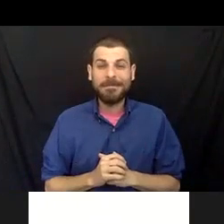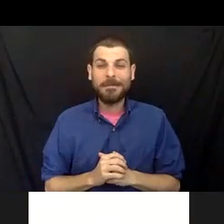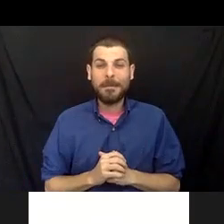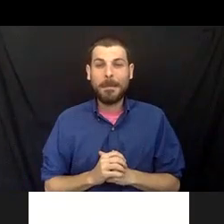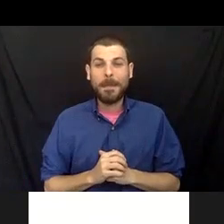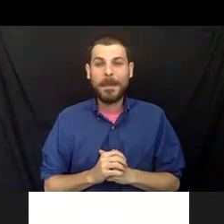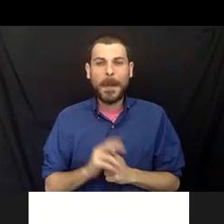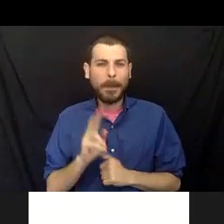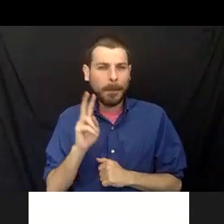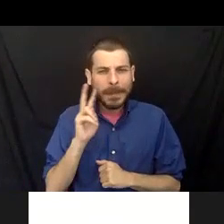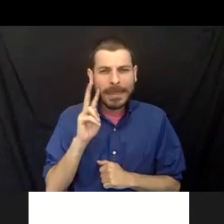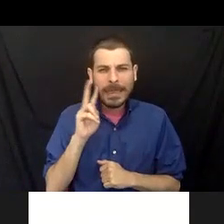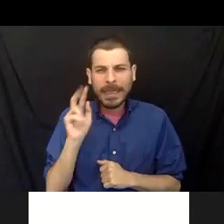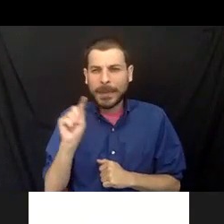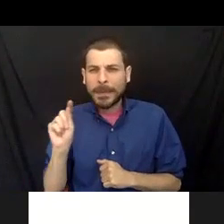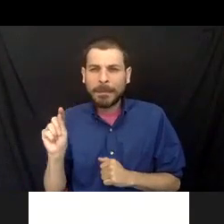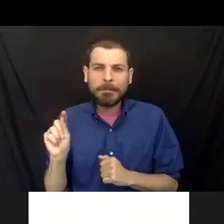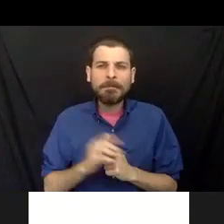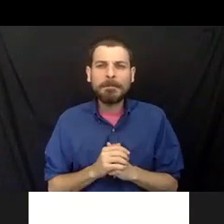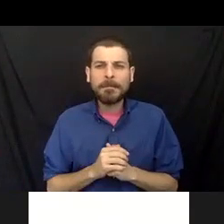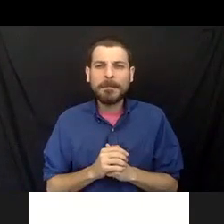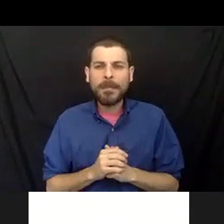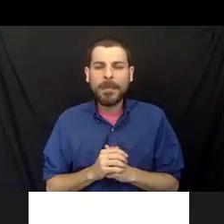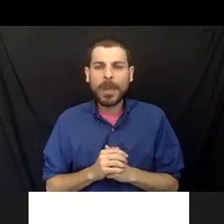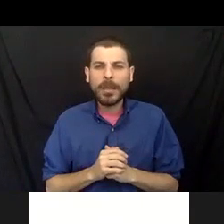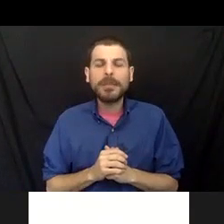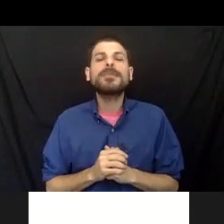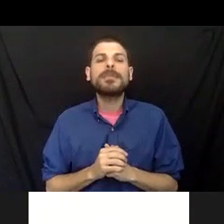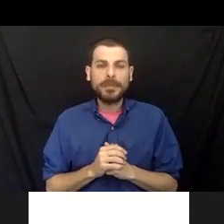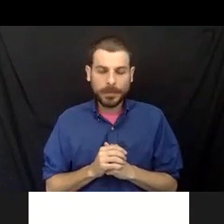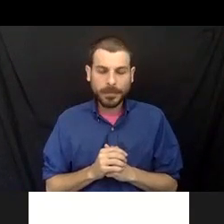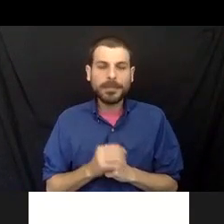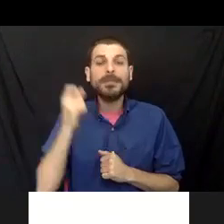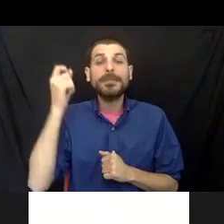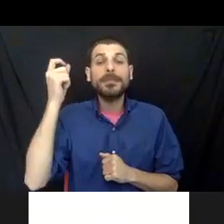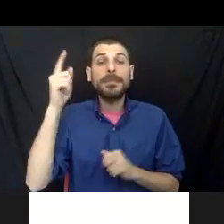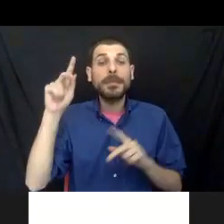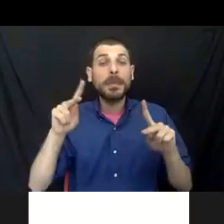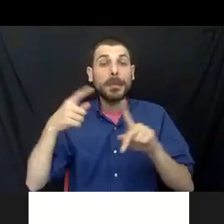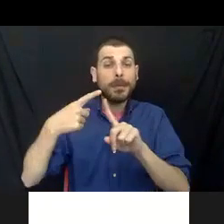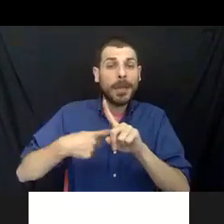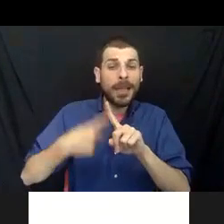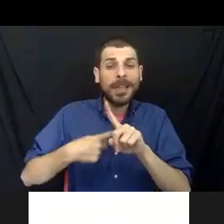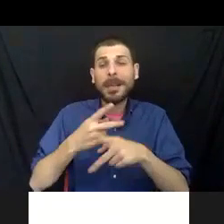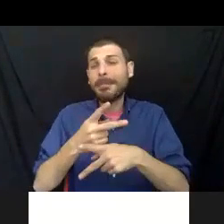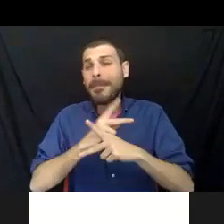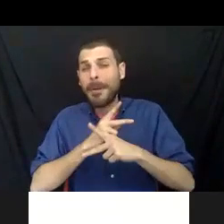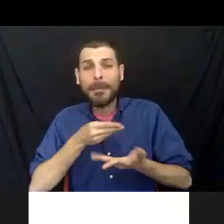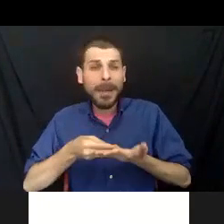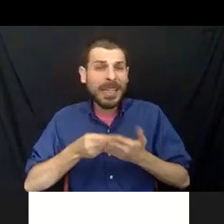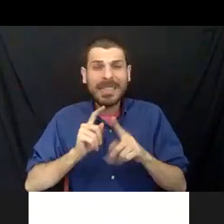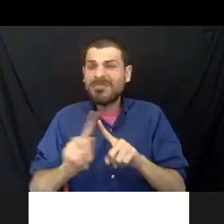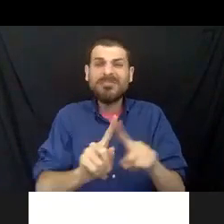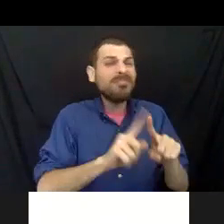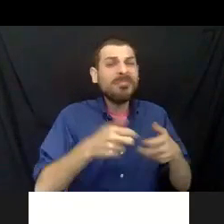me see. So we help borrowers and tenants with a whole bunch of different problems. I mean, we can